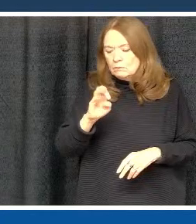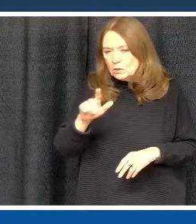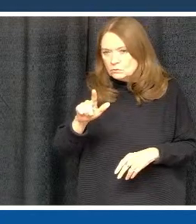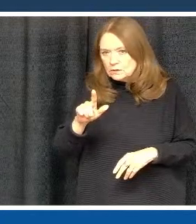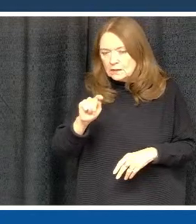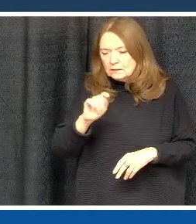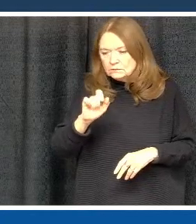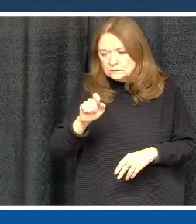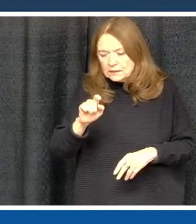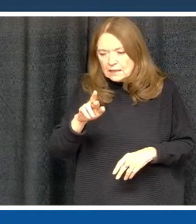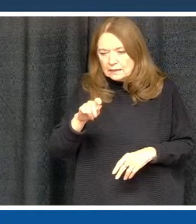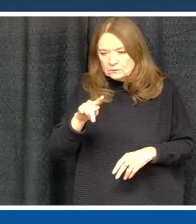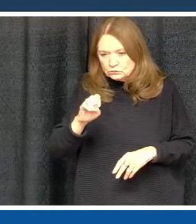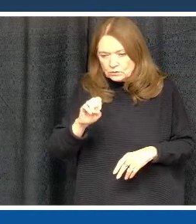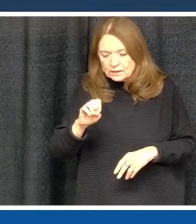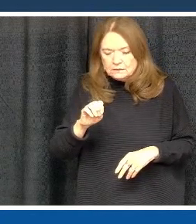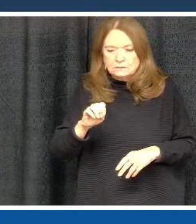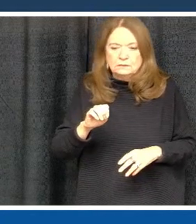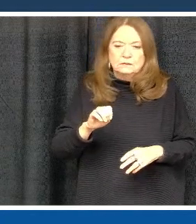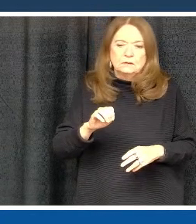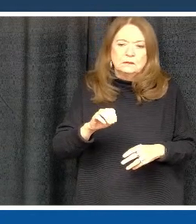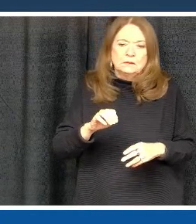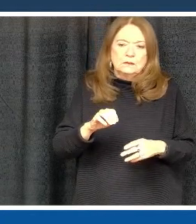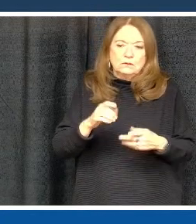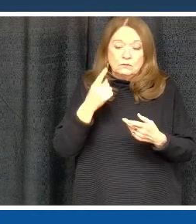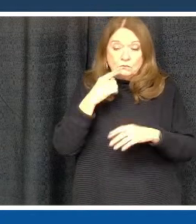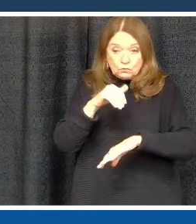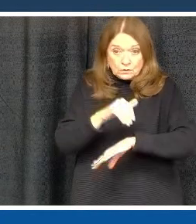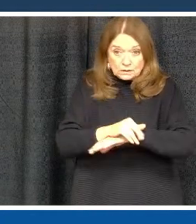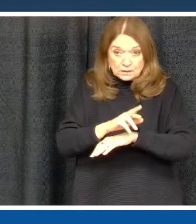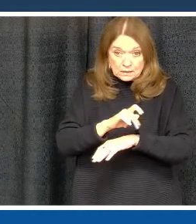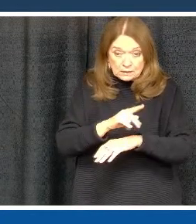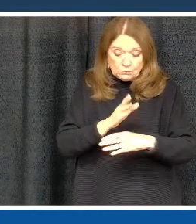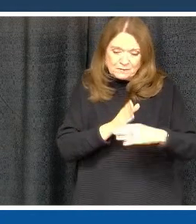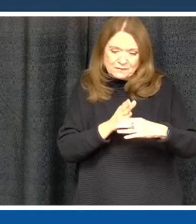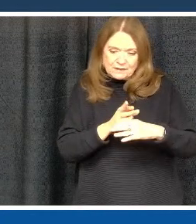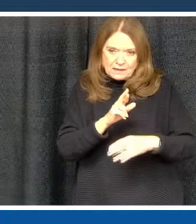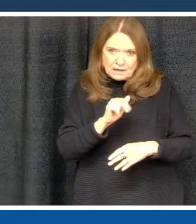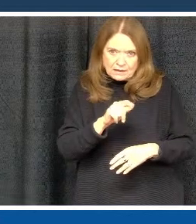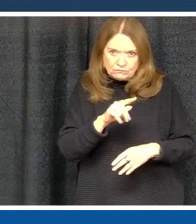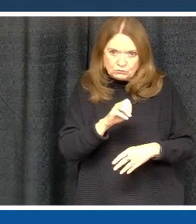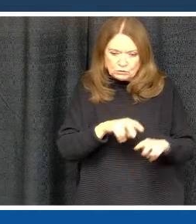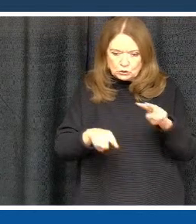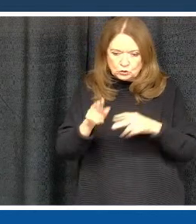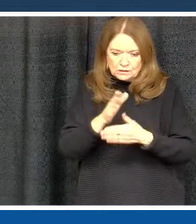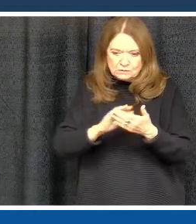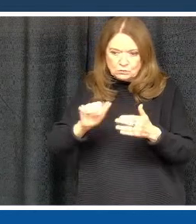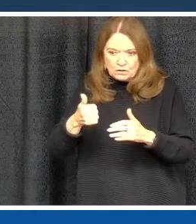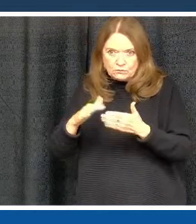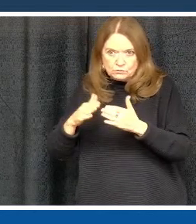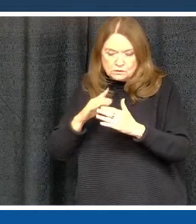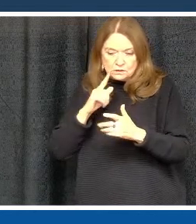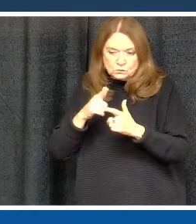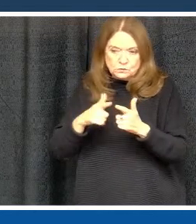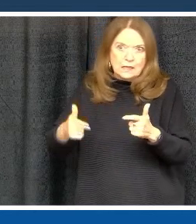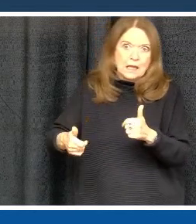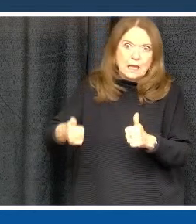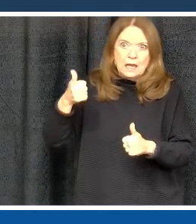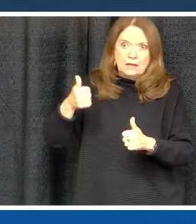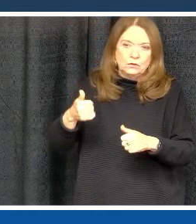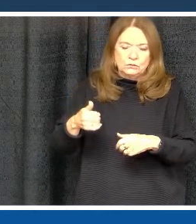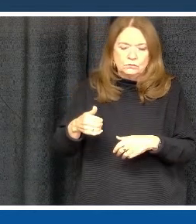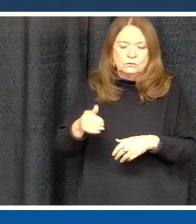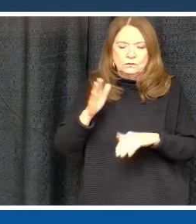above what theirs is. As far as their nightly rate, the average rate looking at some of those cities was substantially higher than